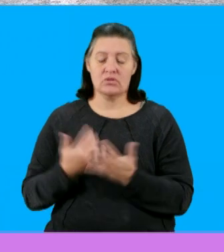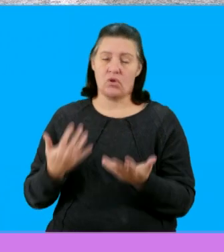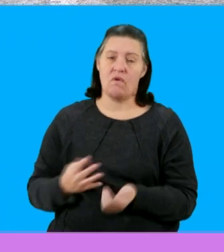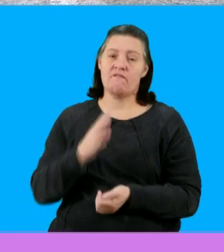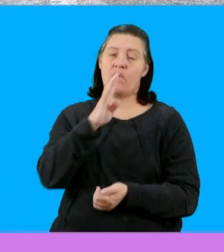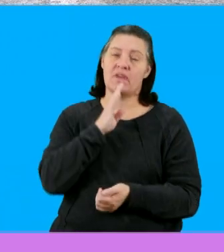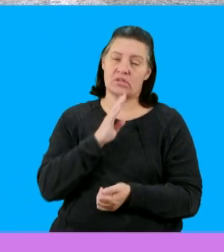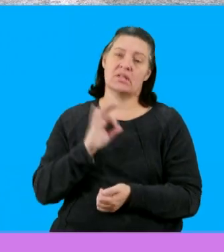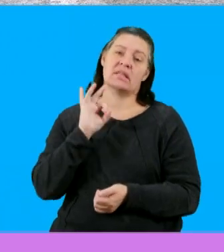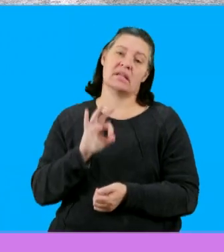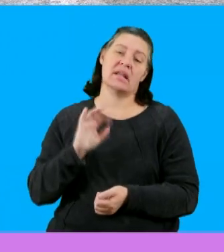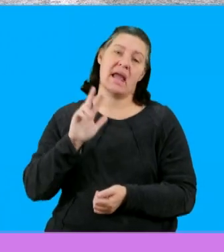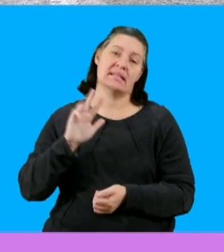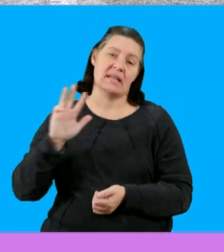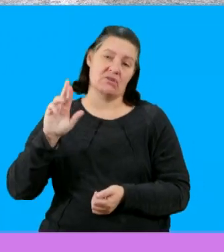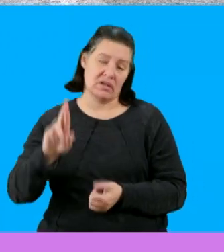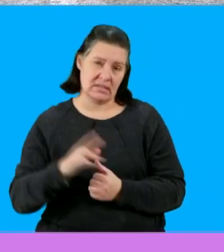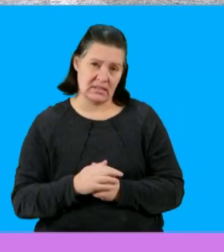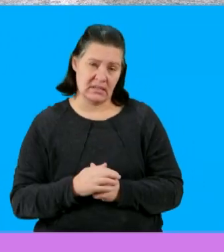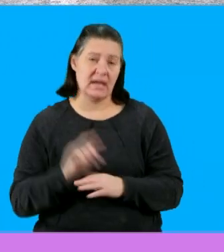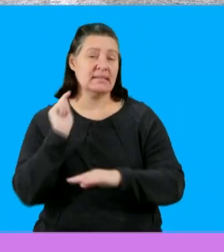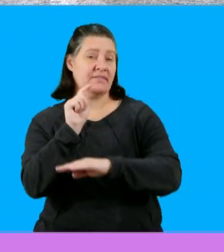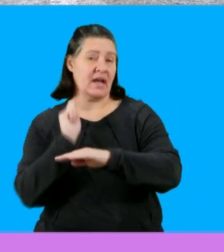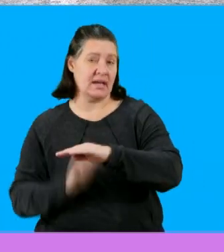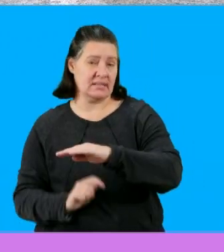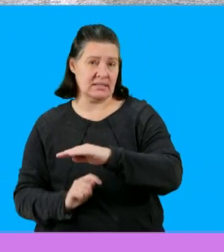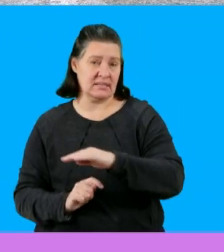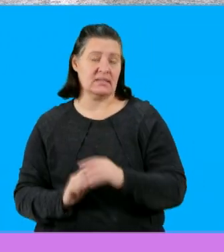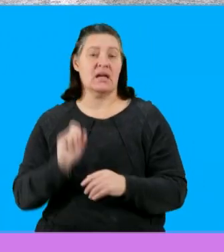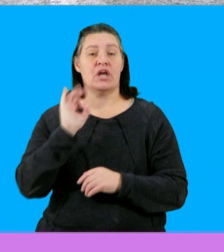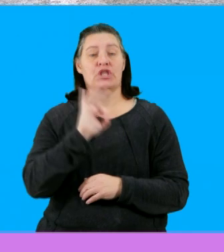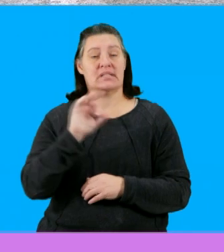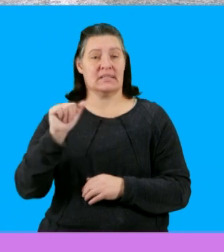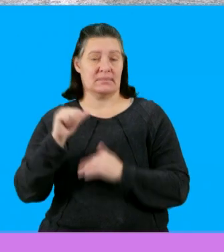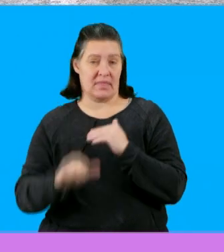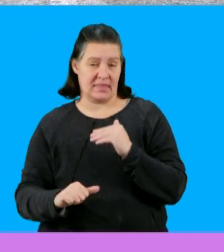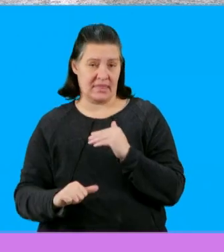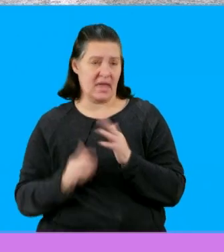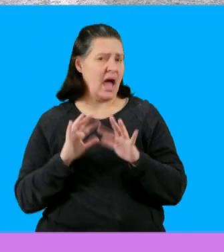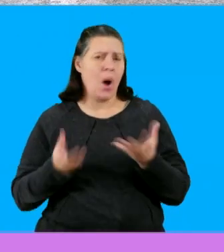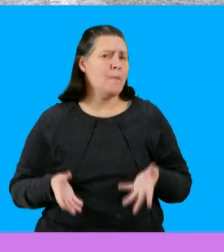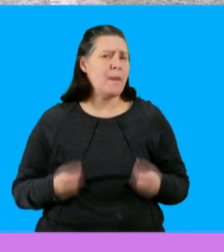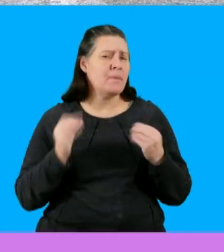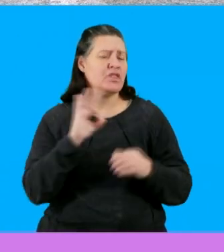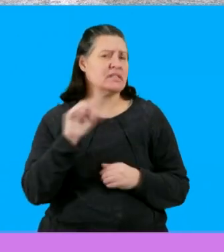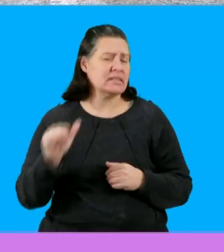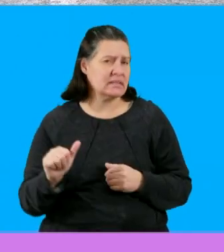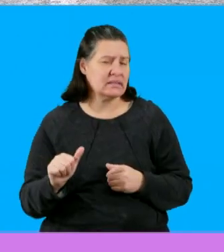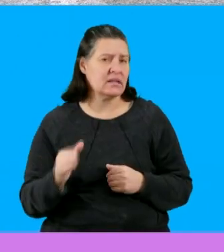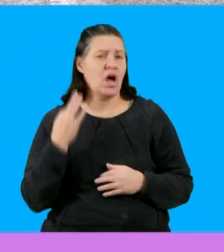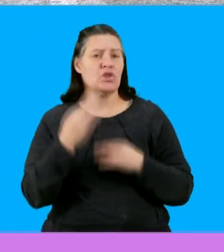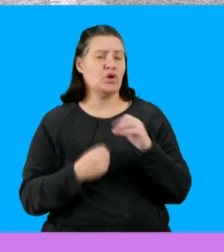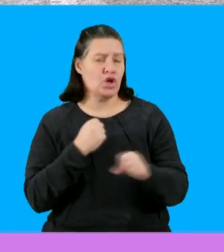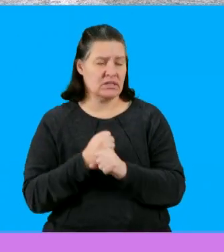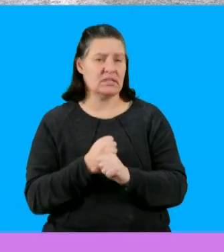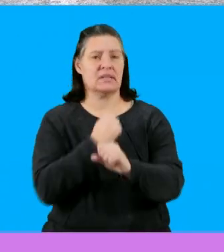say 4,389 Rand divided by 36 months. Right? How did I get to 36? Took the